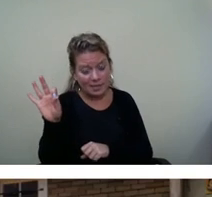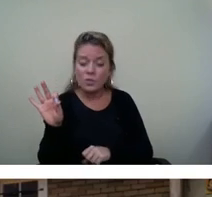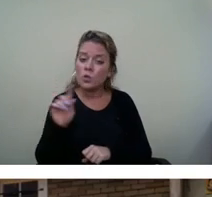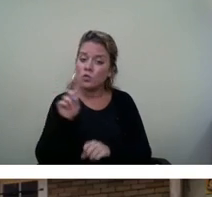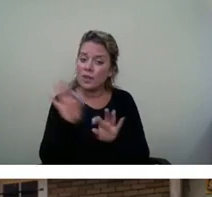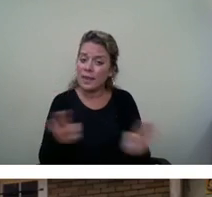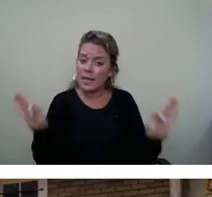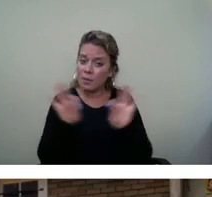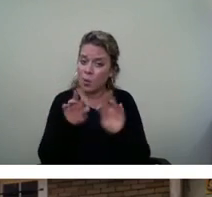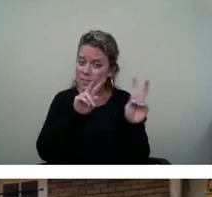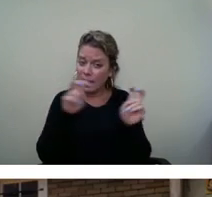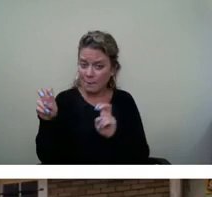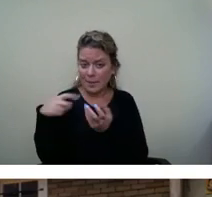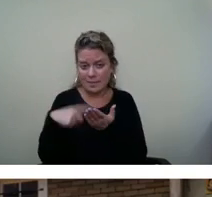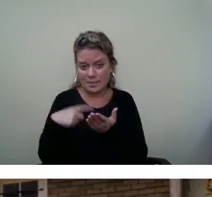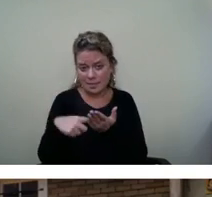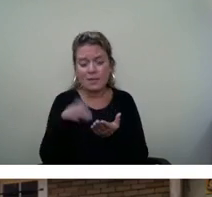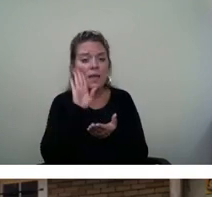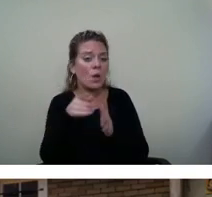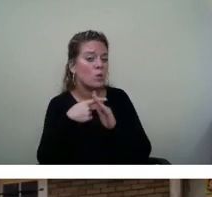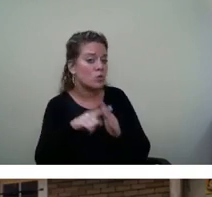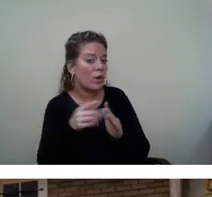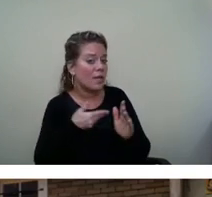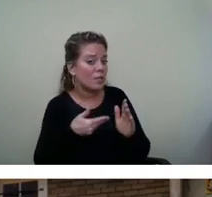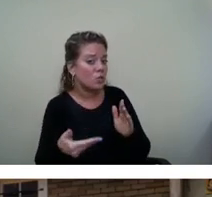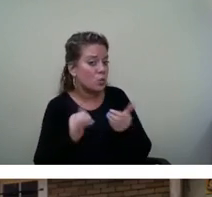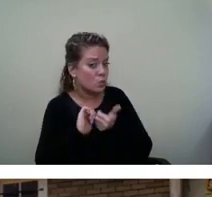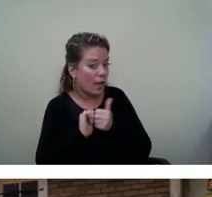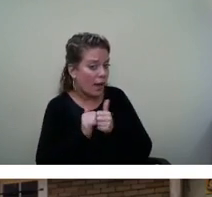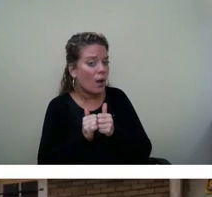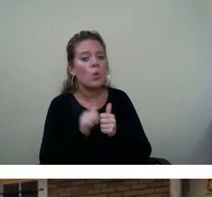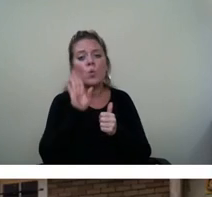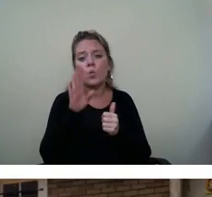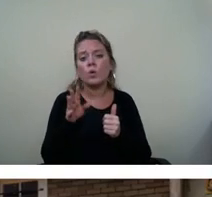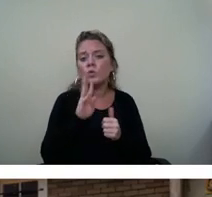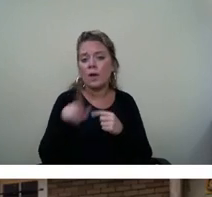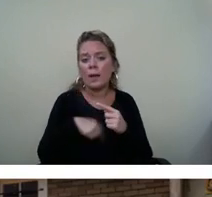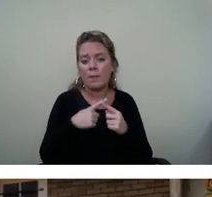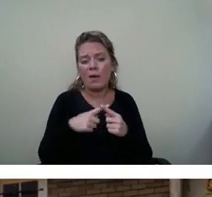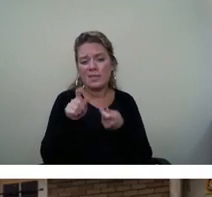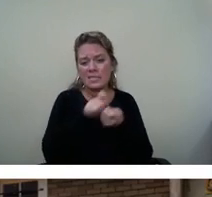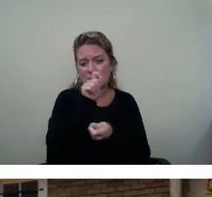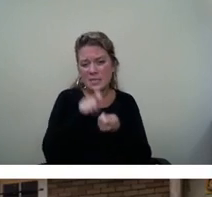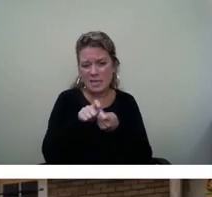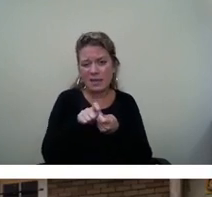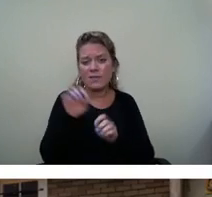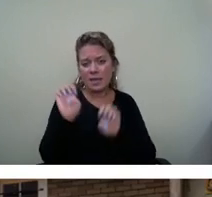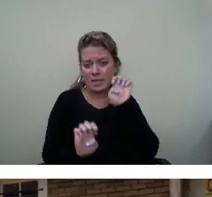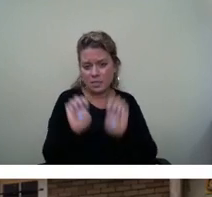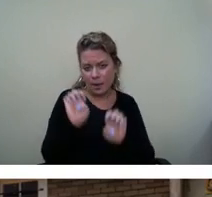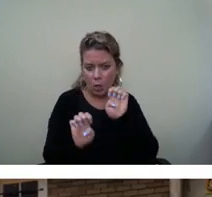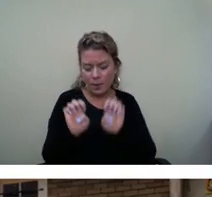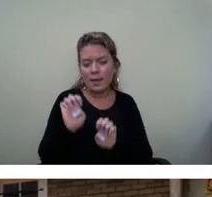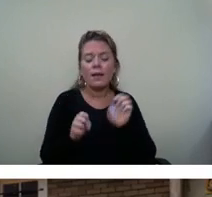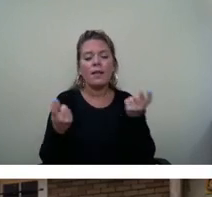important topic to talk about. And I'm going to start and introduce this by talking about the Tuskegee experiment. And this study,